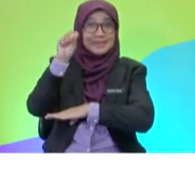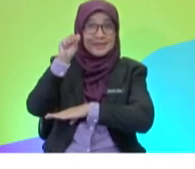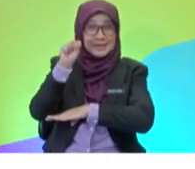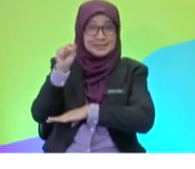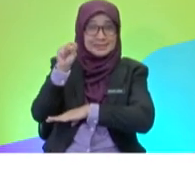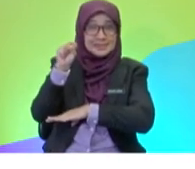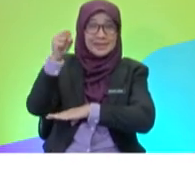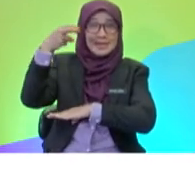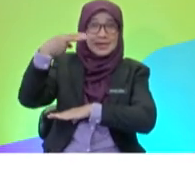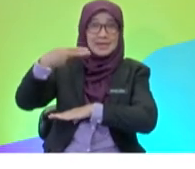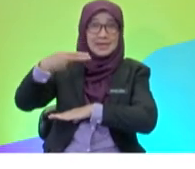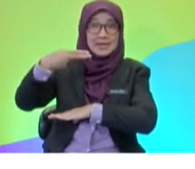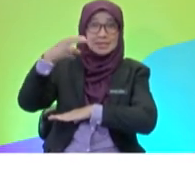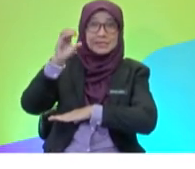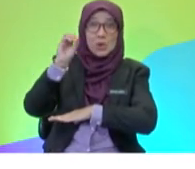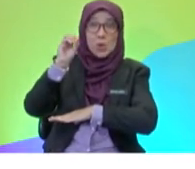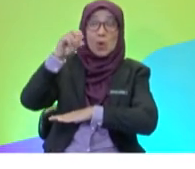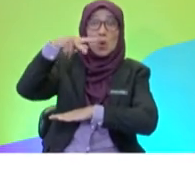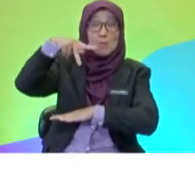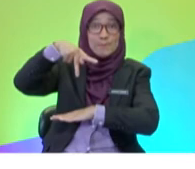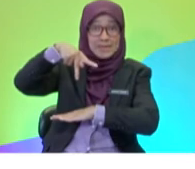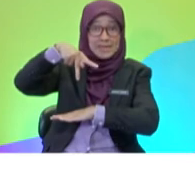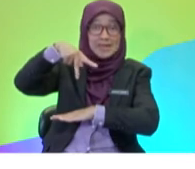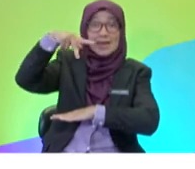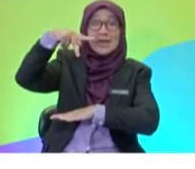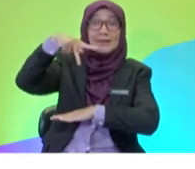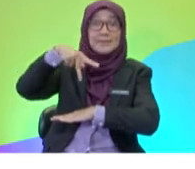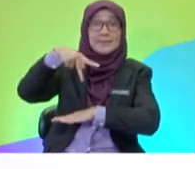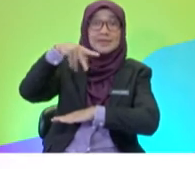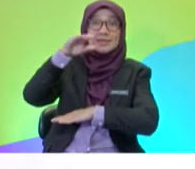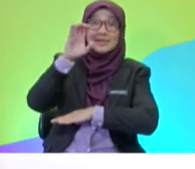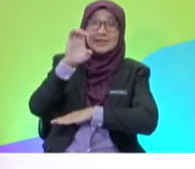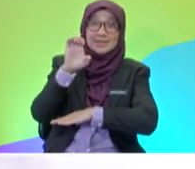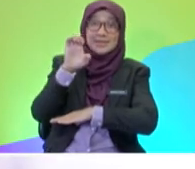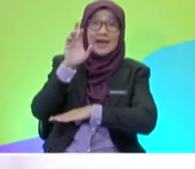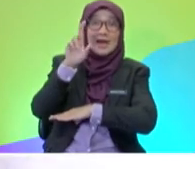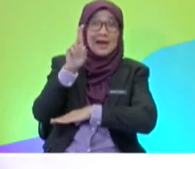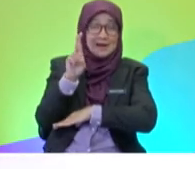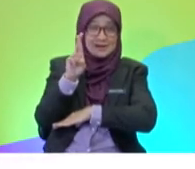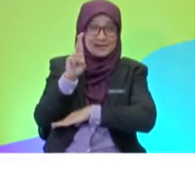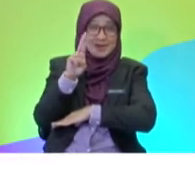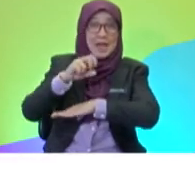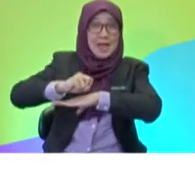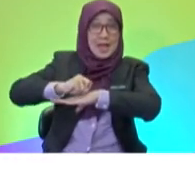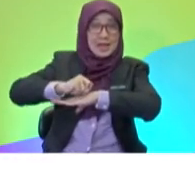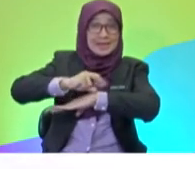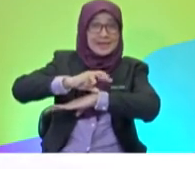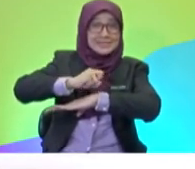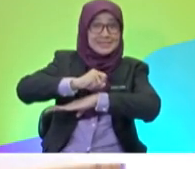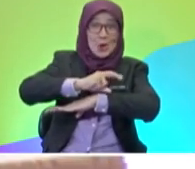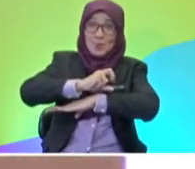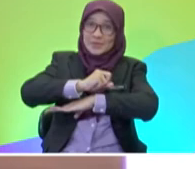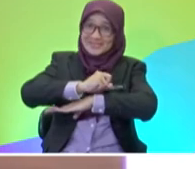G-R-A-S-S. H-O-P. H-O-P. P-E-R. P-E-R. Grasshopper.